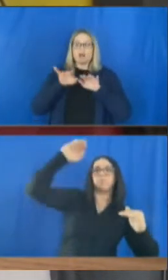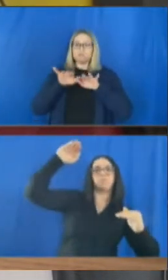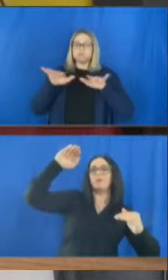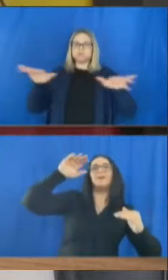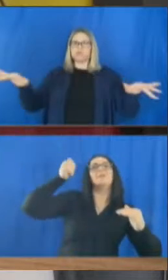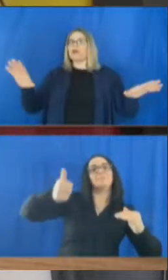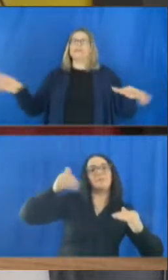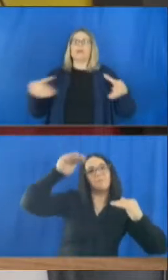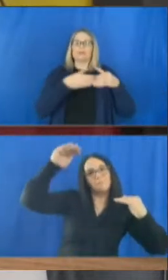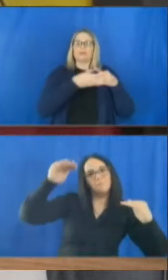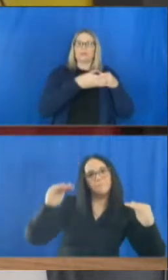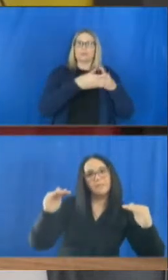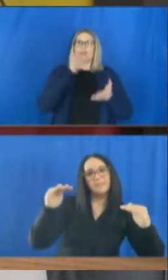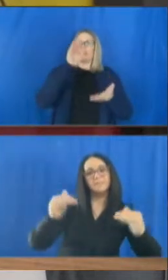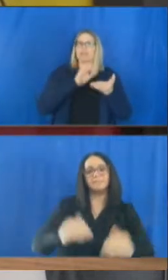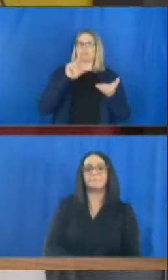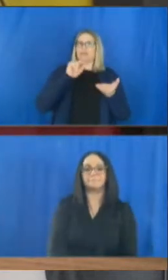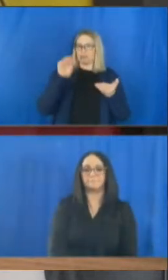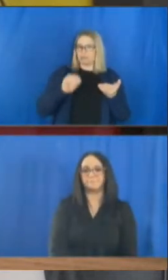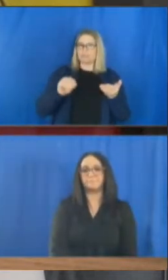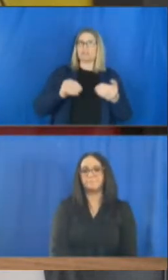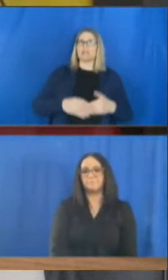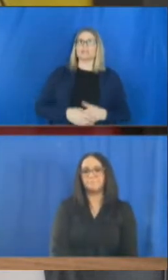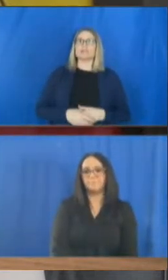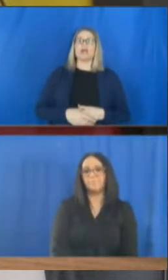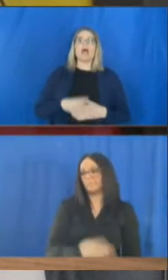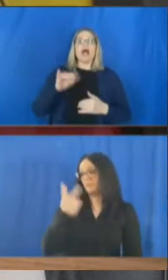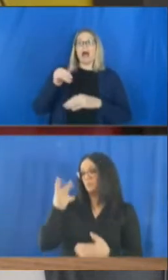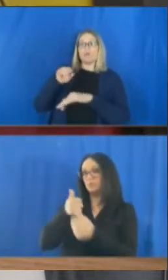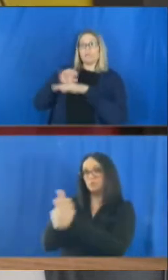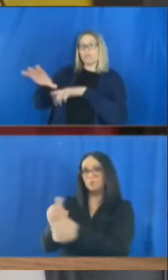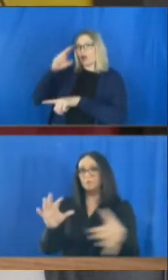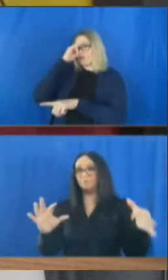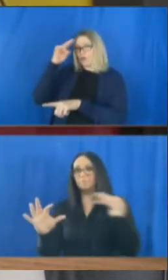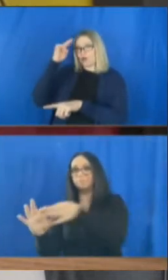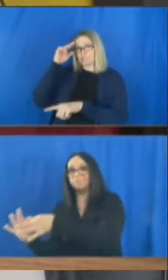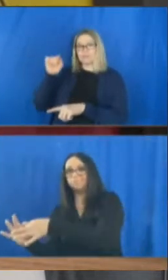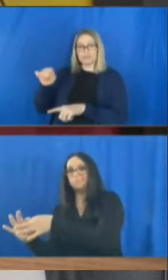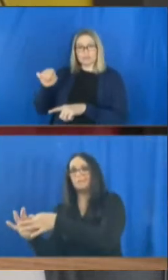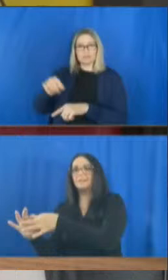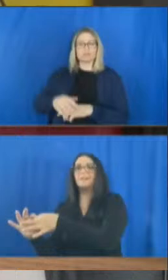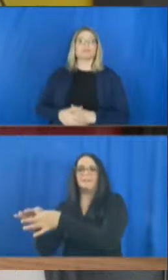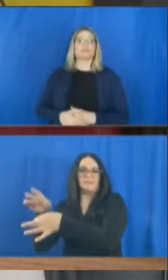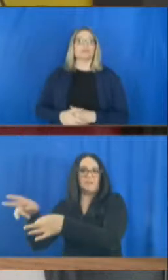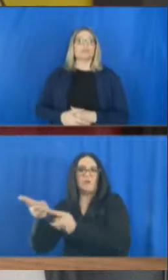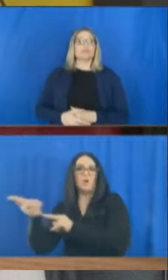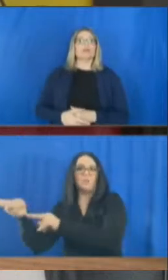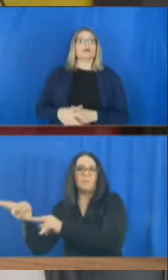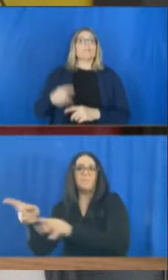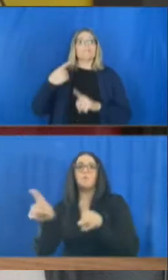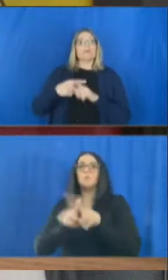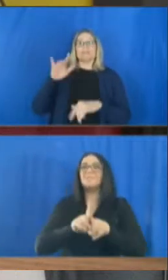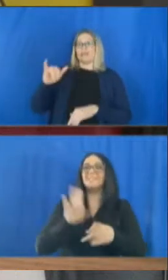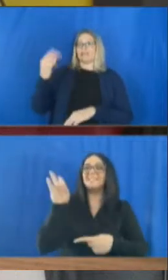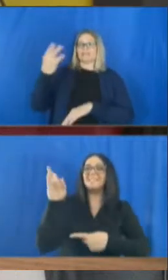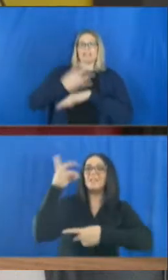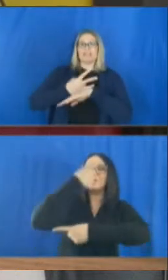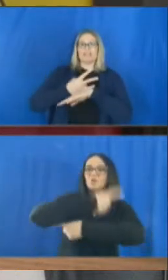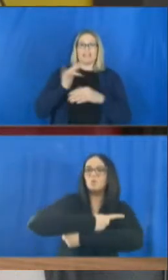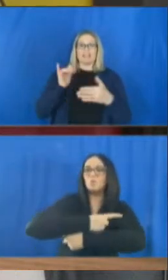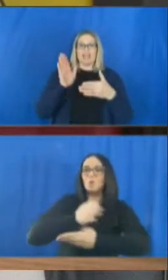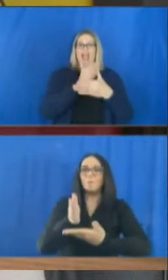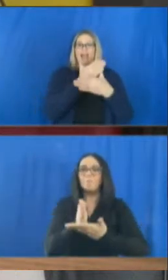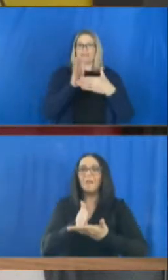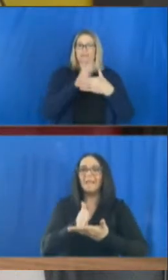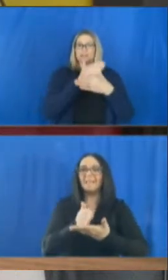for. We have delayed the peak, but we've also hopefully decreased the peak. And those were also two of the